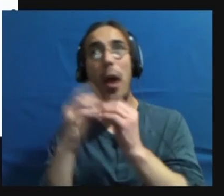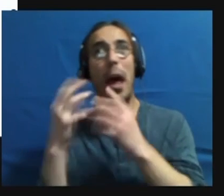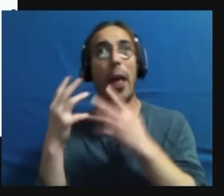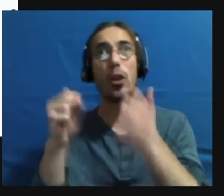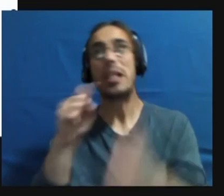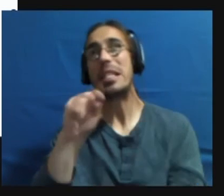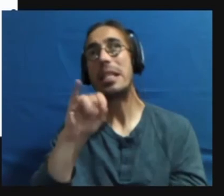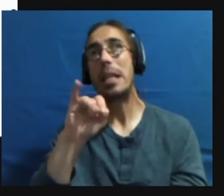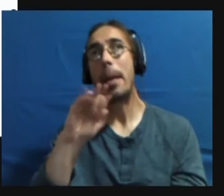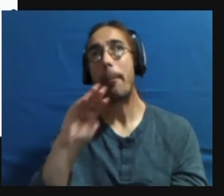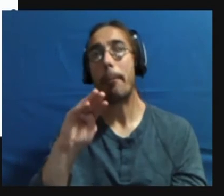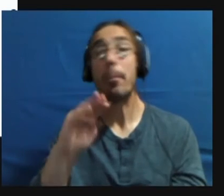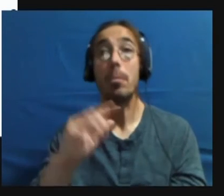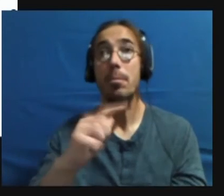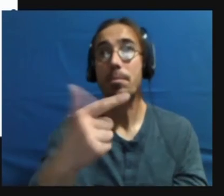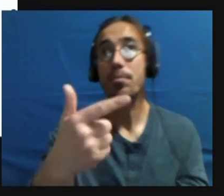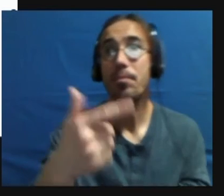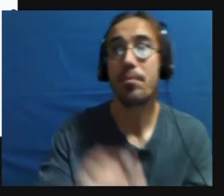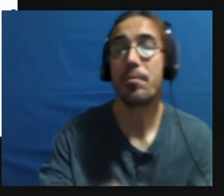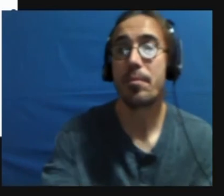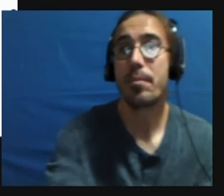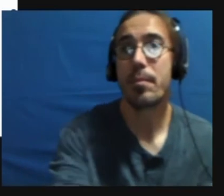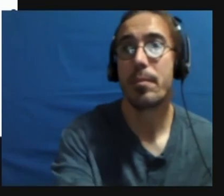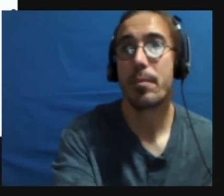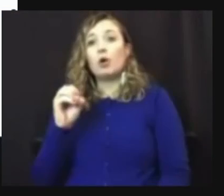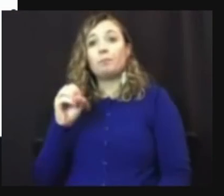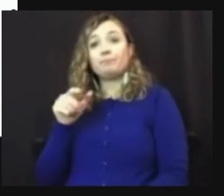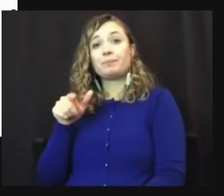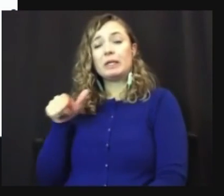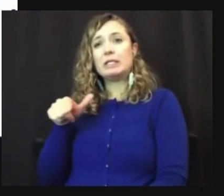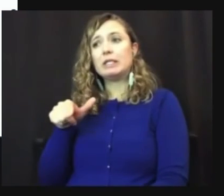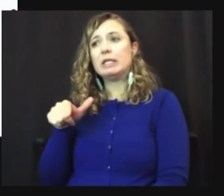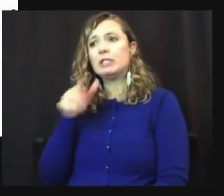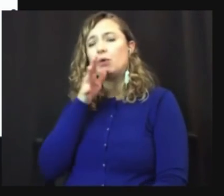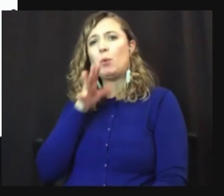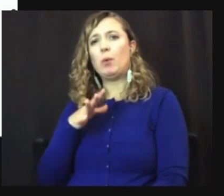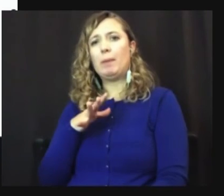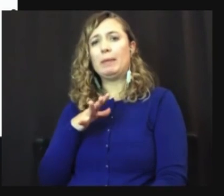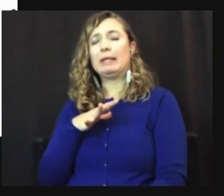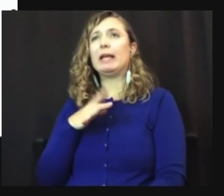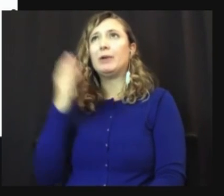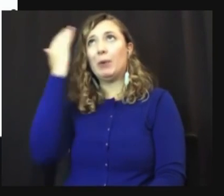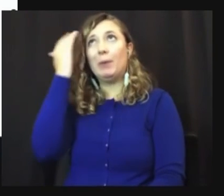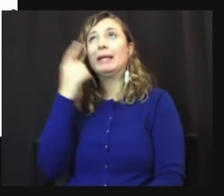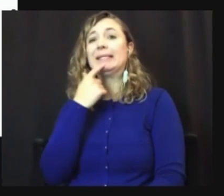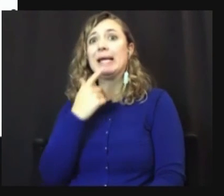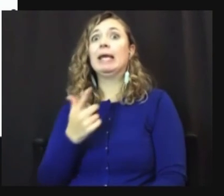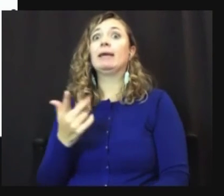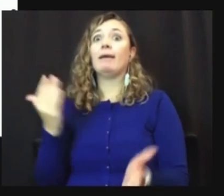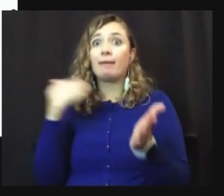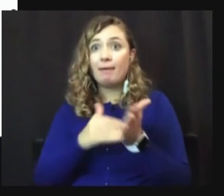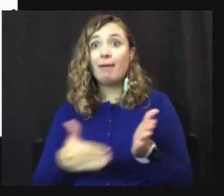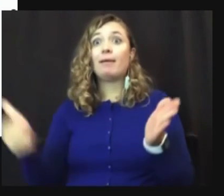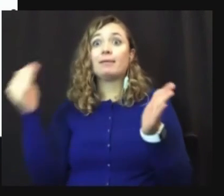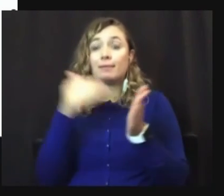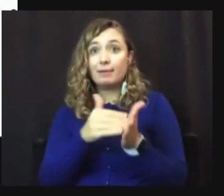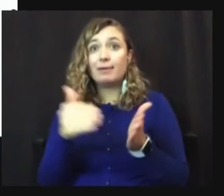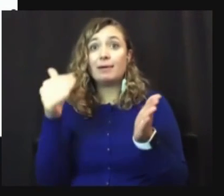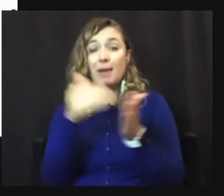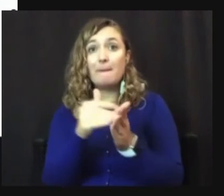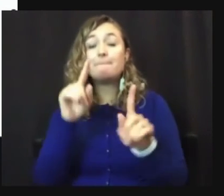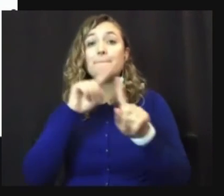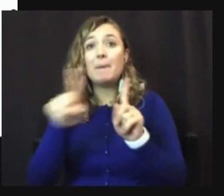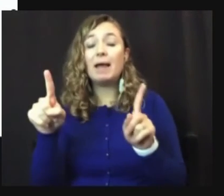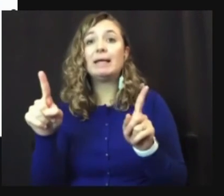So this woman, once again, I know I feel like I keep saying this over and over and over again, but since stems